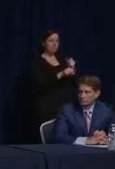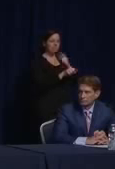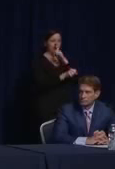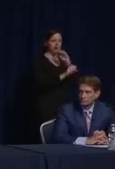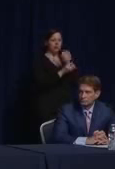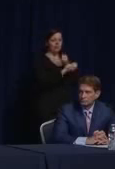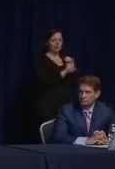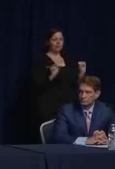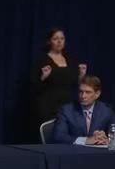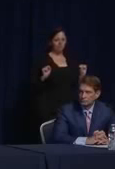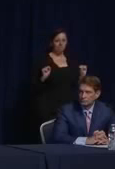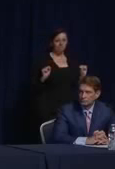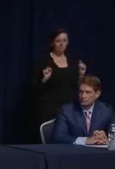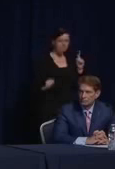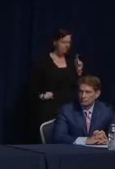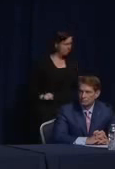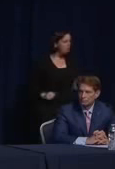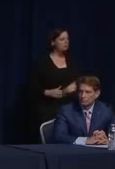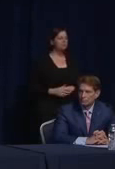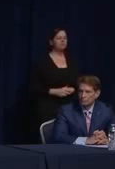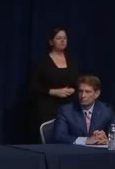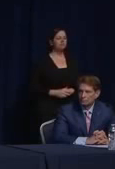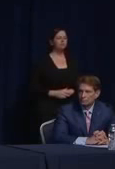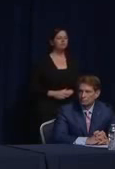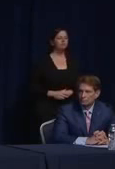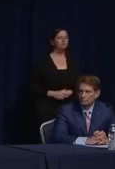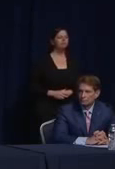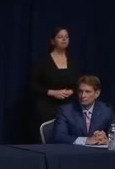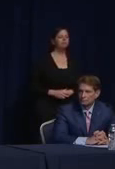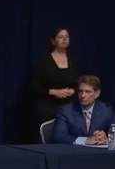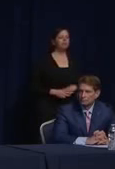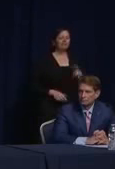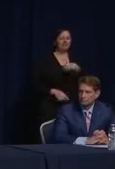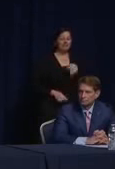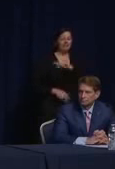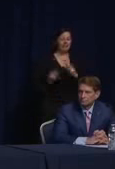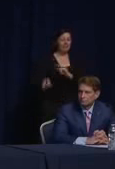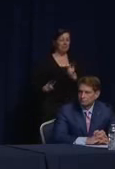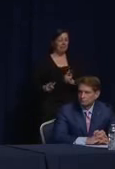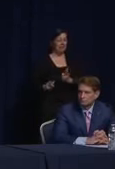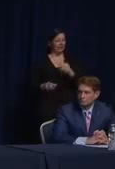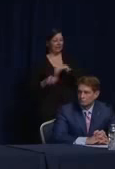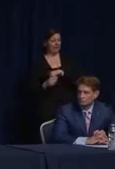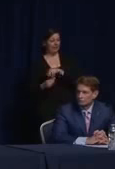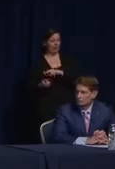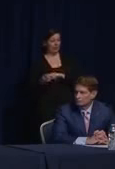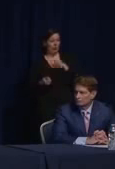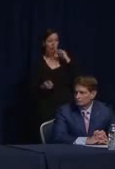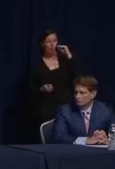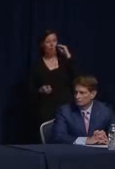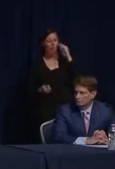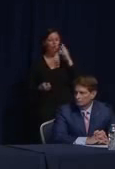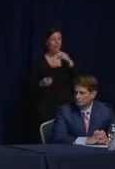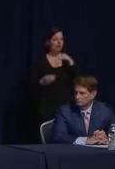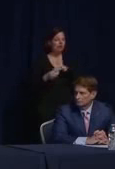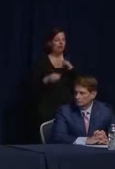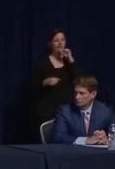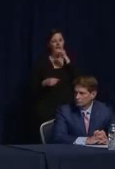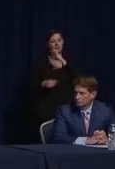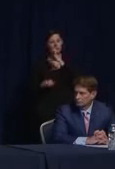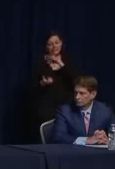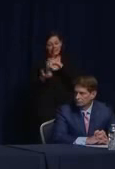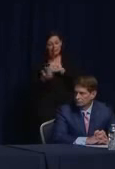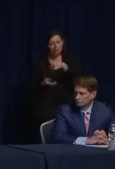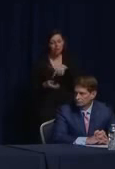We understand that these vulnerable individuals require protection. We also